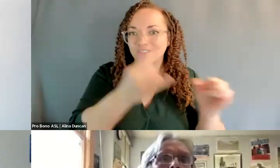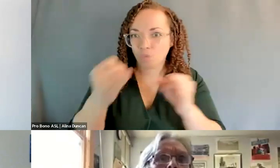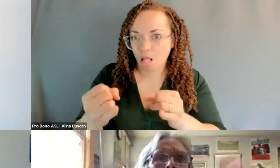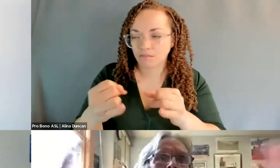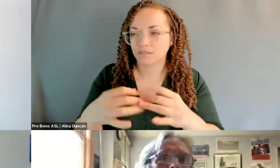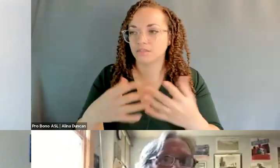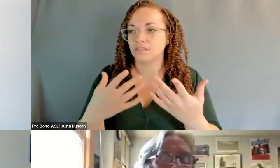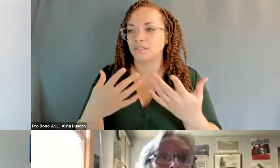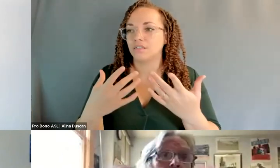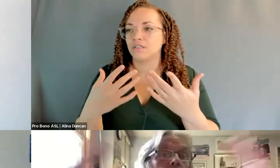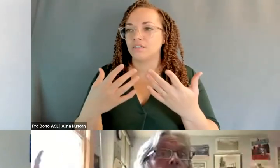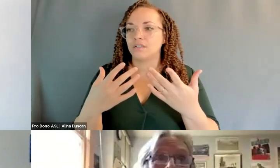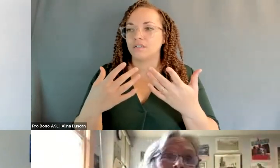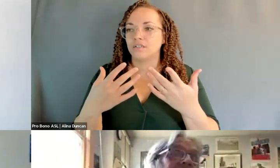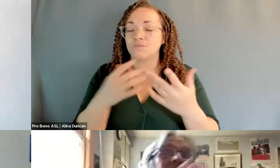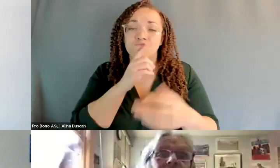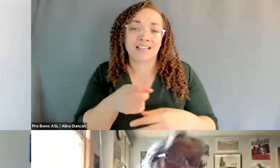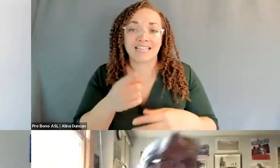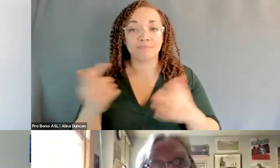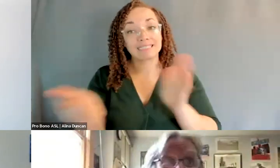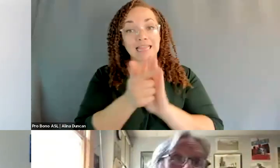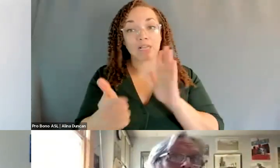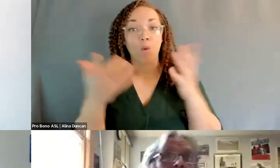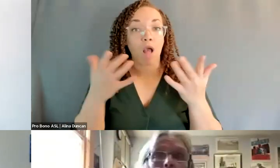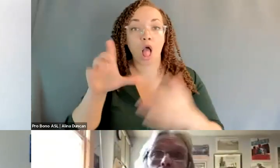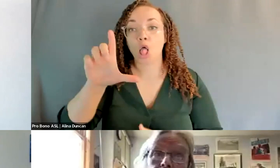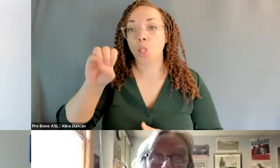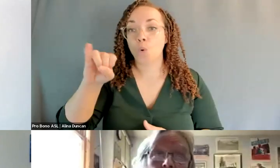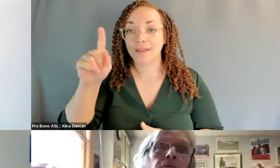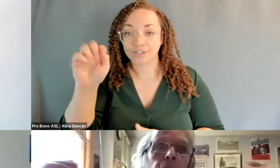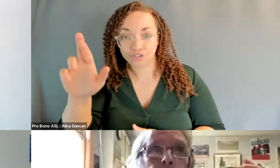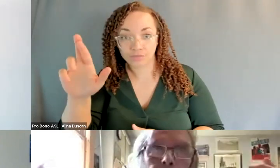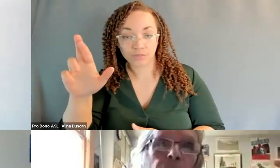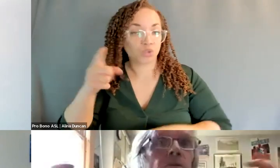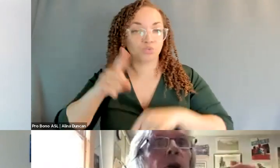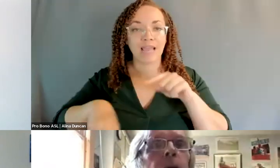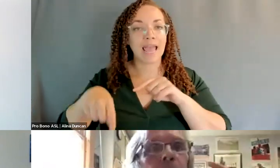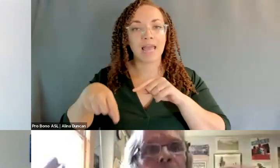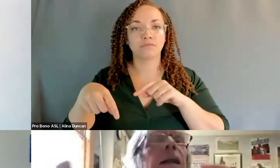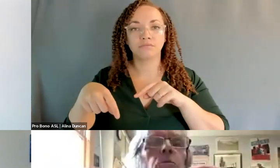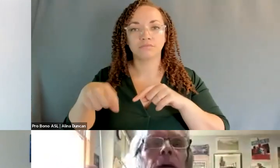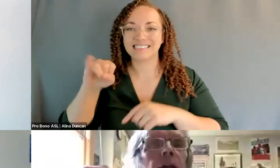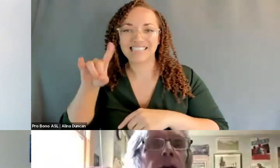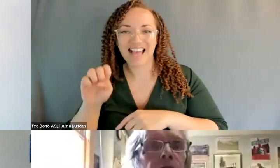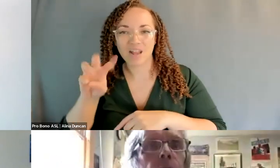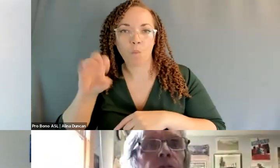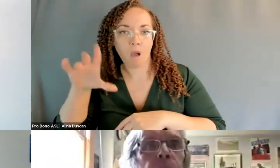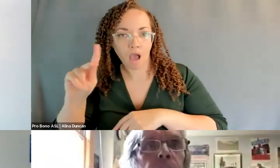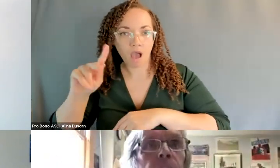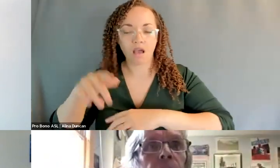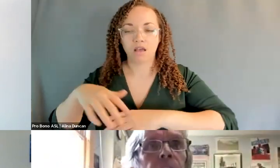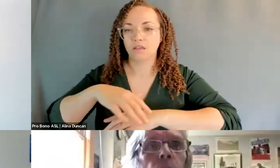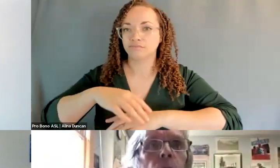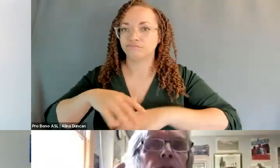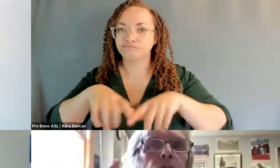everybody is illegal to loiter. It's illegal to sit on a sidewalk for everybody, but you know goddamn well